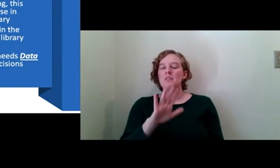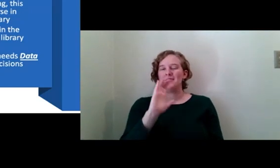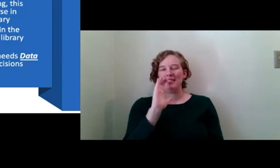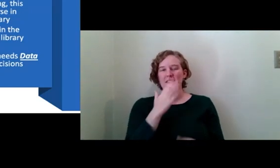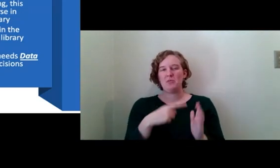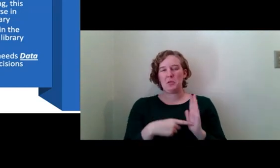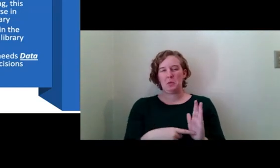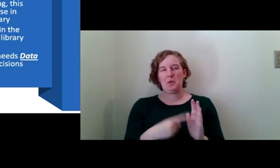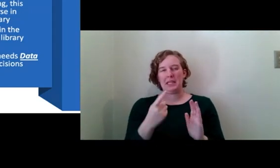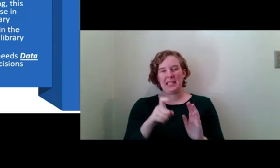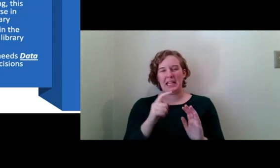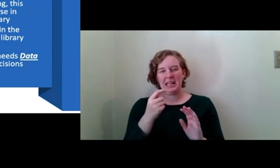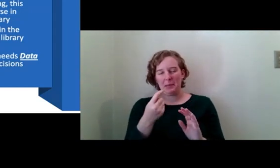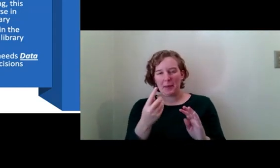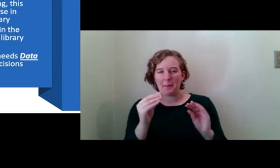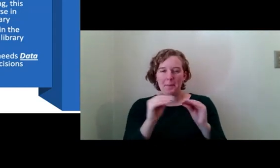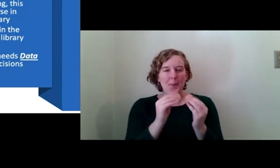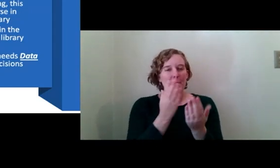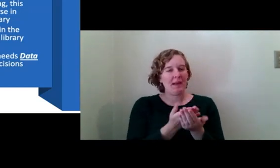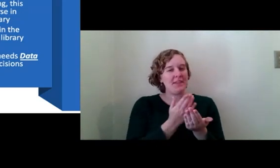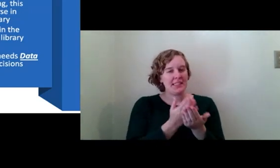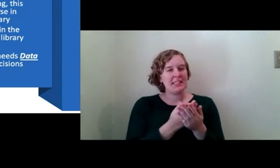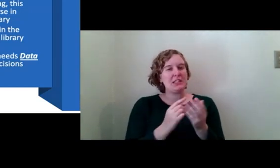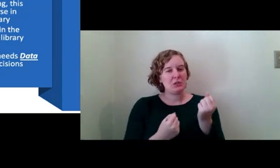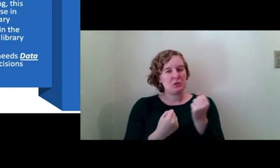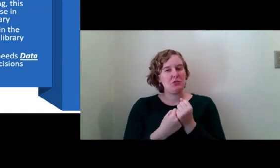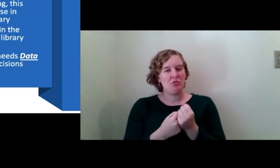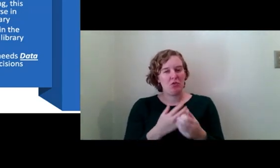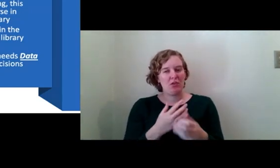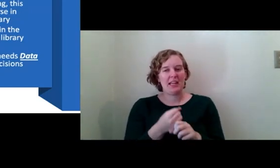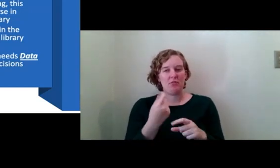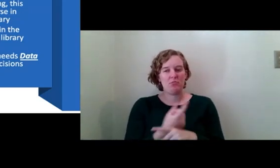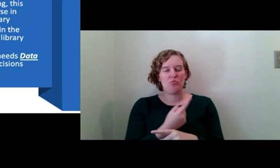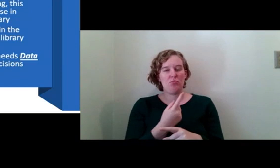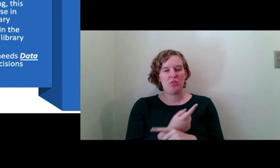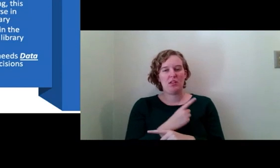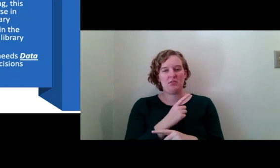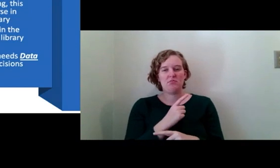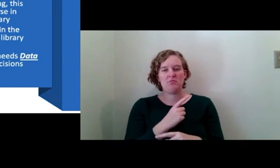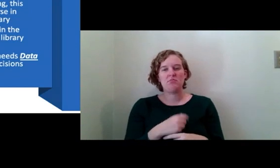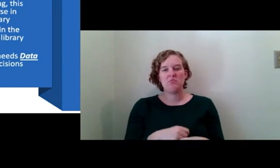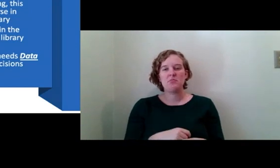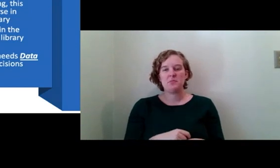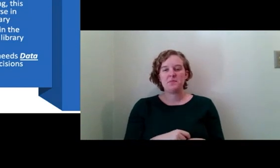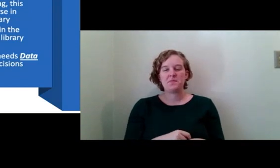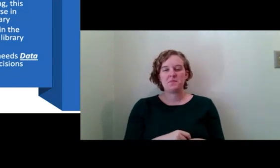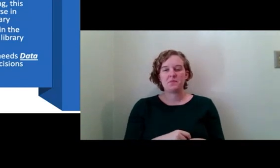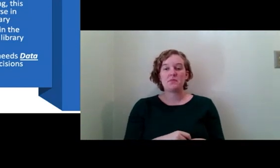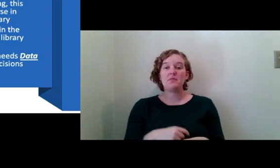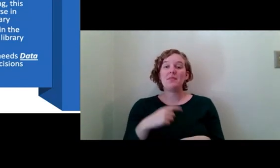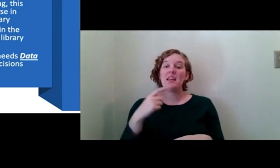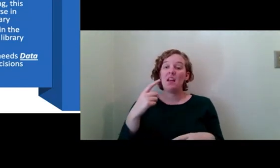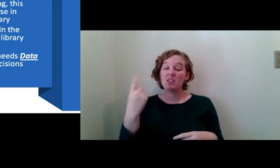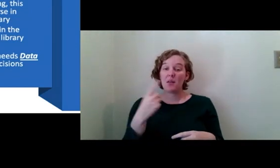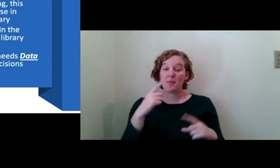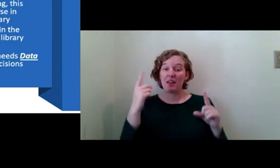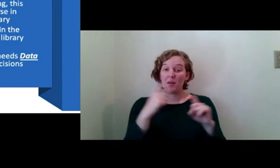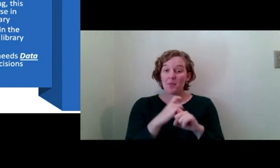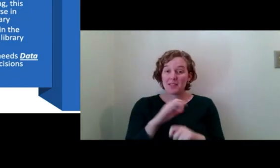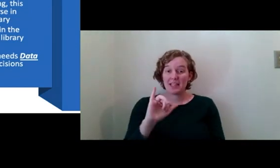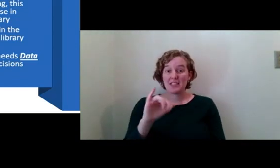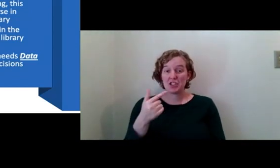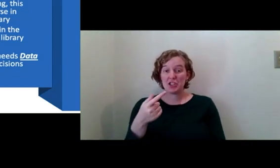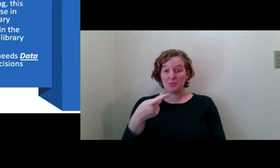more oomph, a little bit more evidence in order to get this right. So you kind of need, for something as complex as GPU programming, you kind of